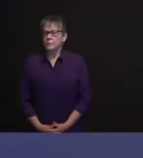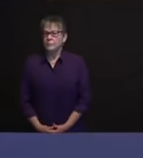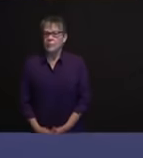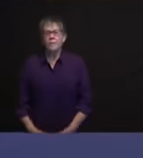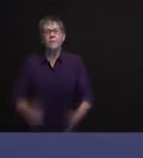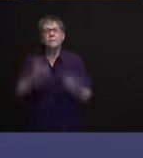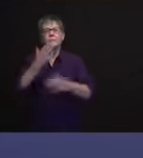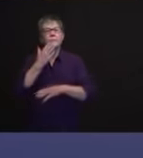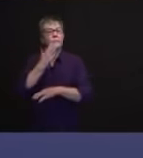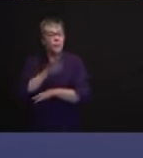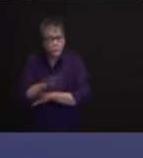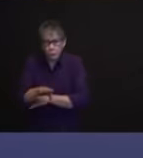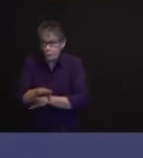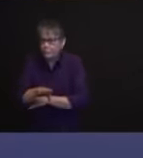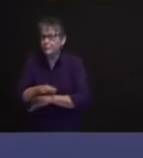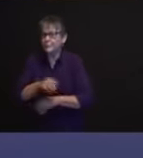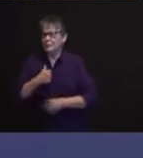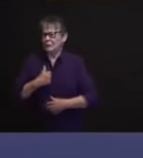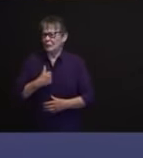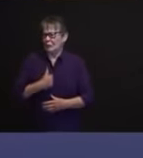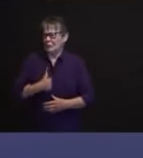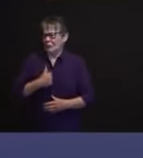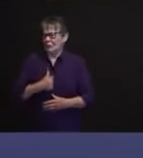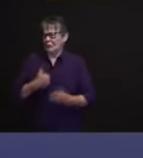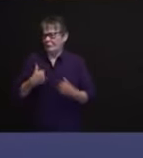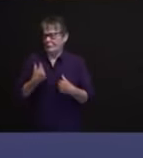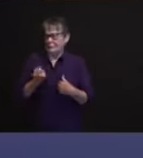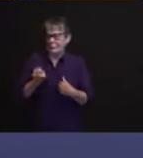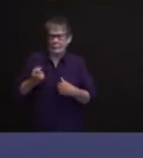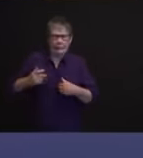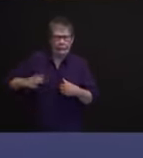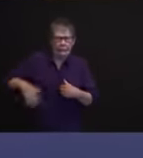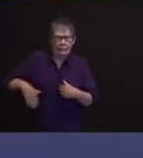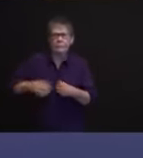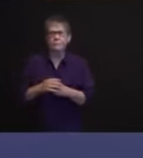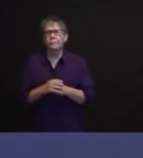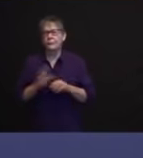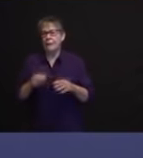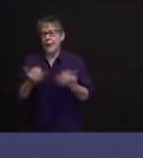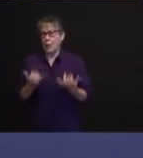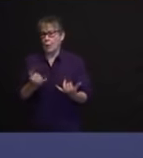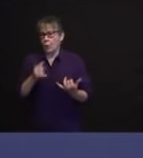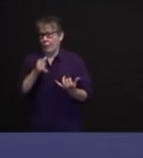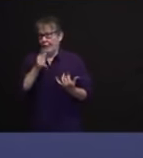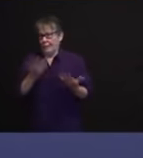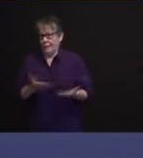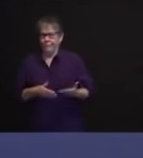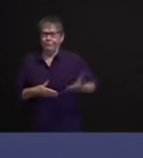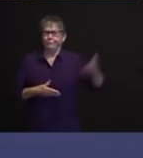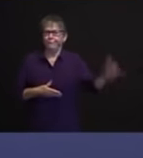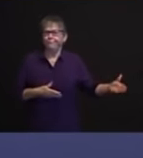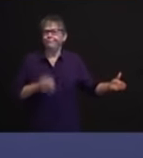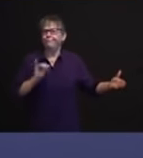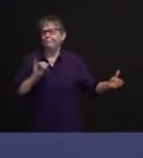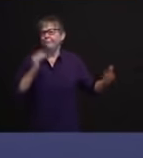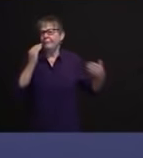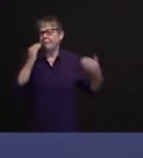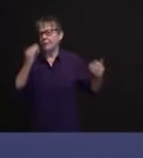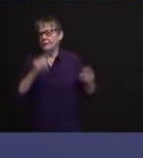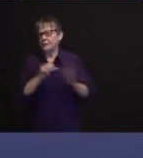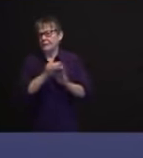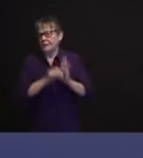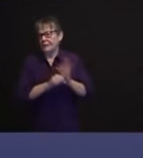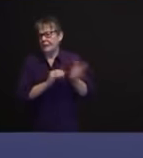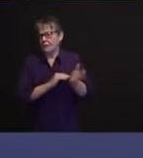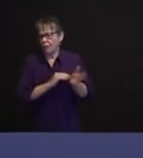Good afternoon. Sorry to be a couple minutes behind here. I'm joined today by the guy to my left, who needs no introduction, the Superintendent of State Police, Colonel Pat